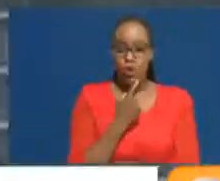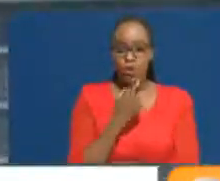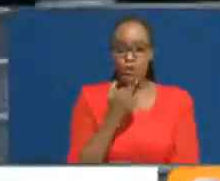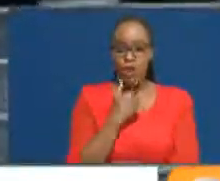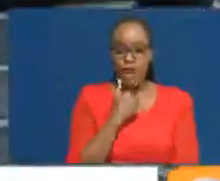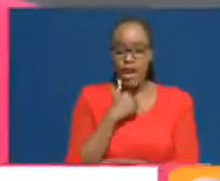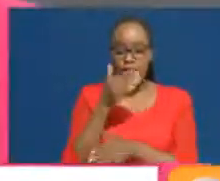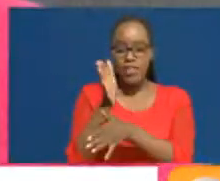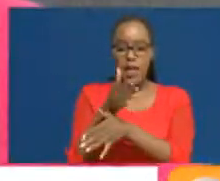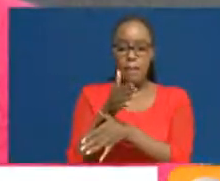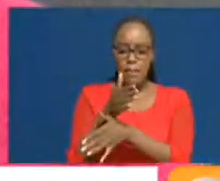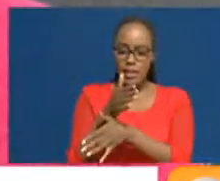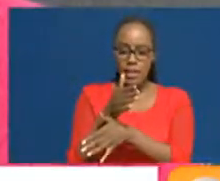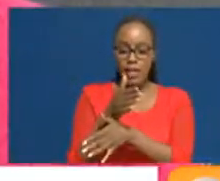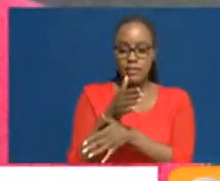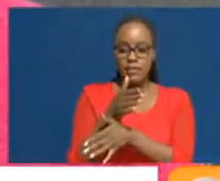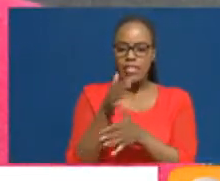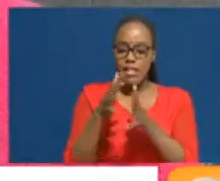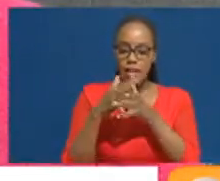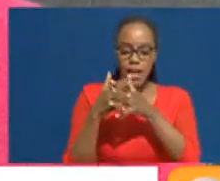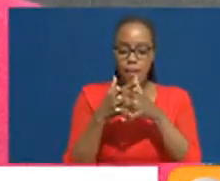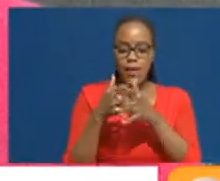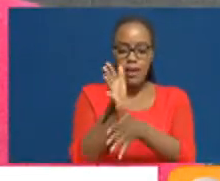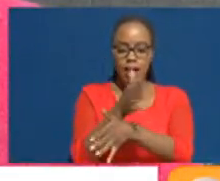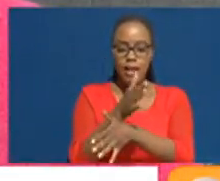American Embassy. Penye tulikuwa tunaangalia,